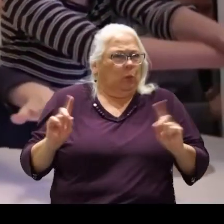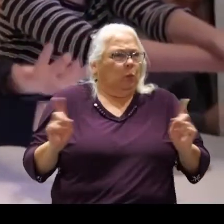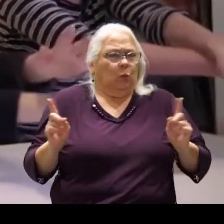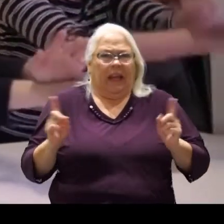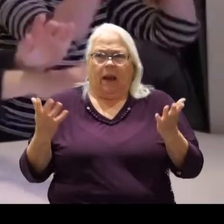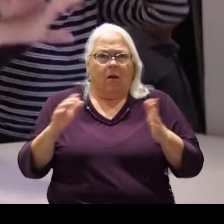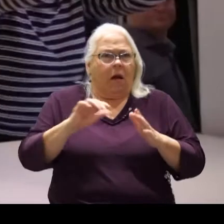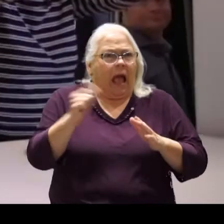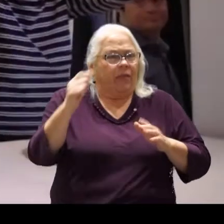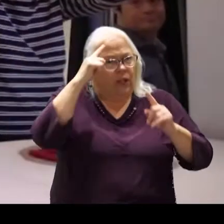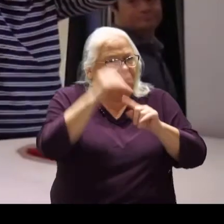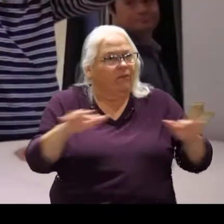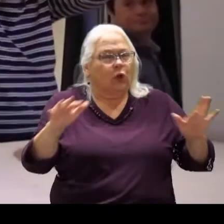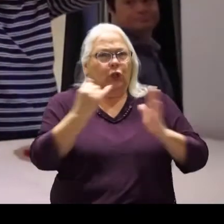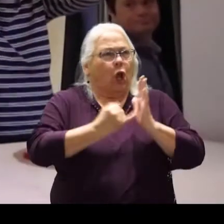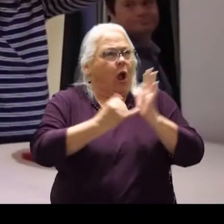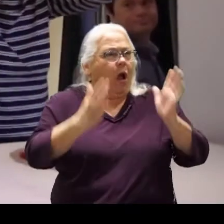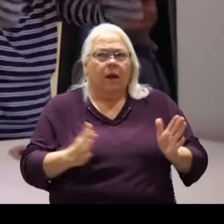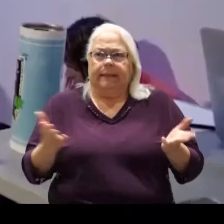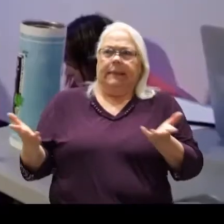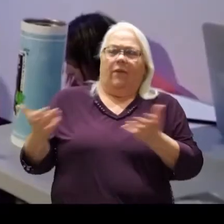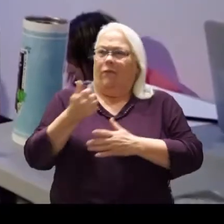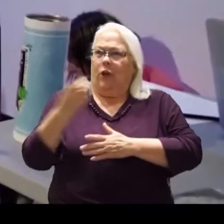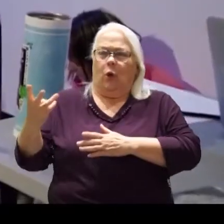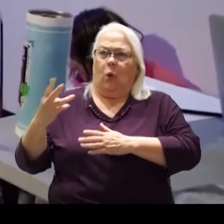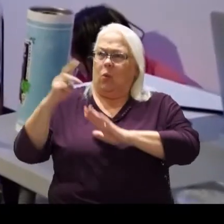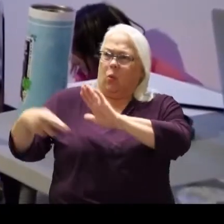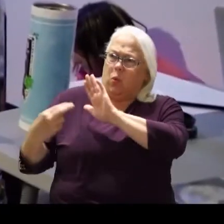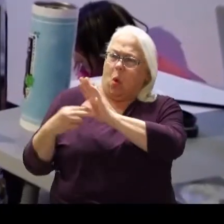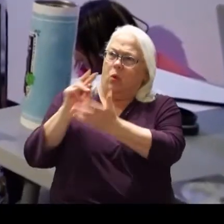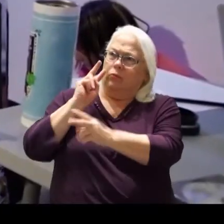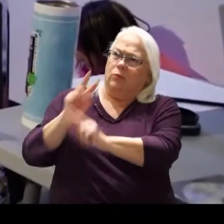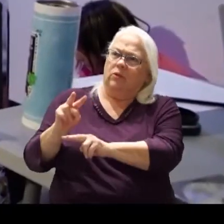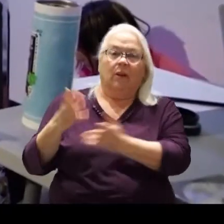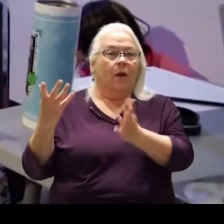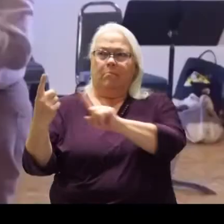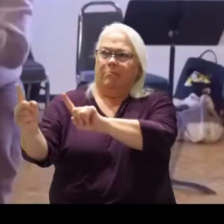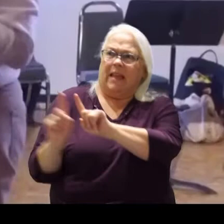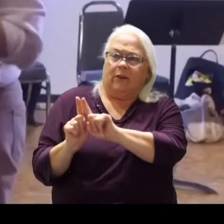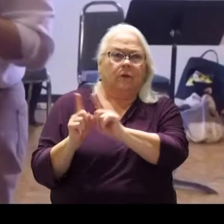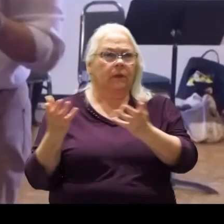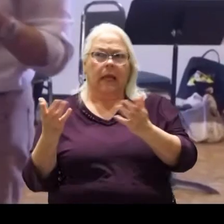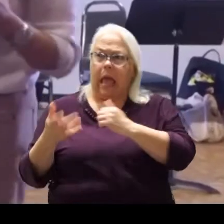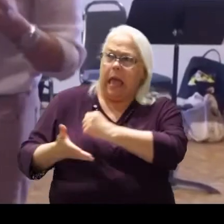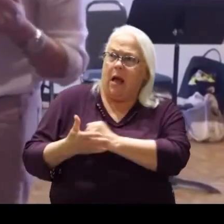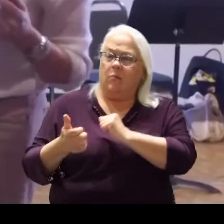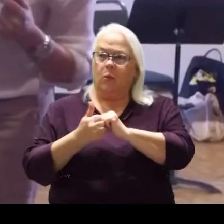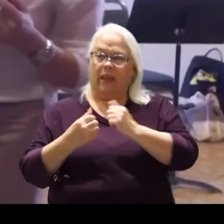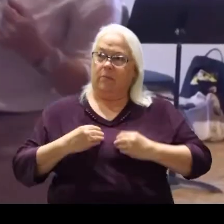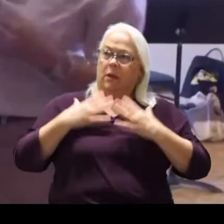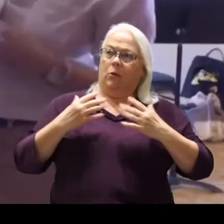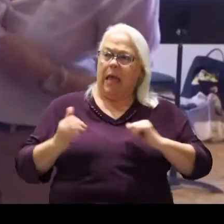any, neurodiverse artists working in theater. So there were few role models or mentors that any of us could look to for advice, techniques,